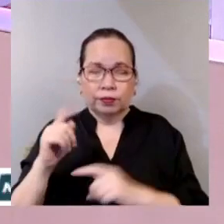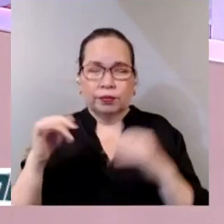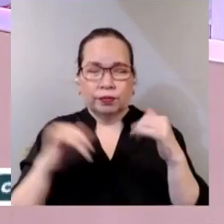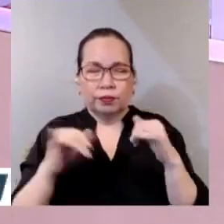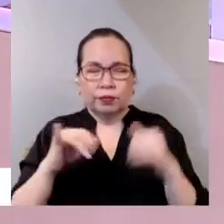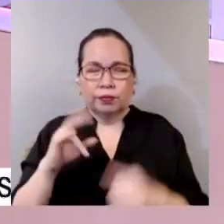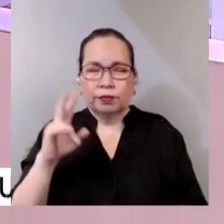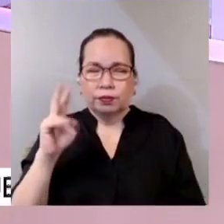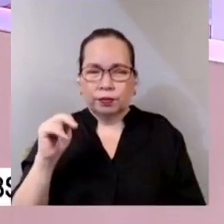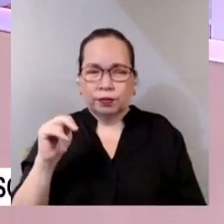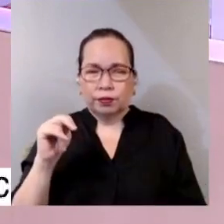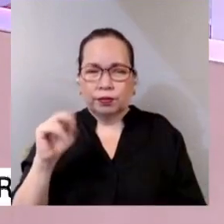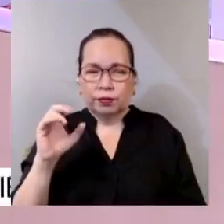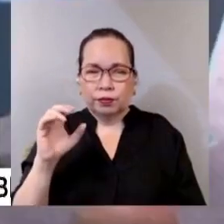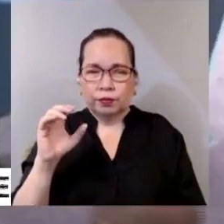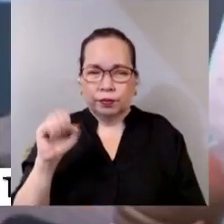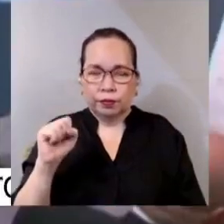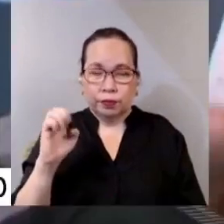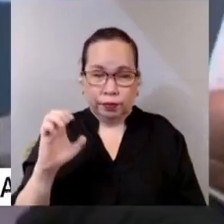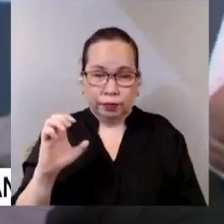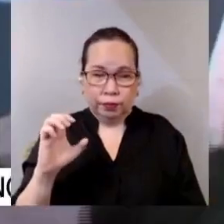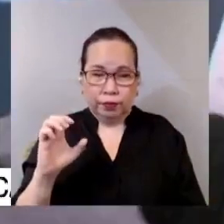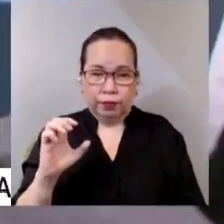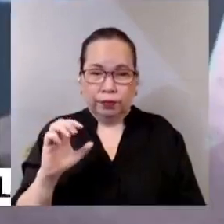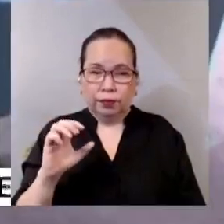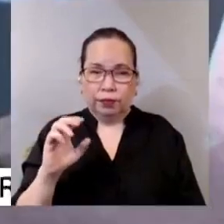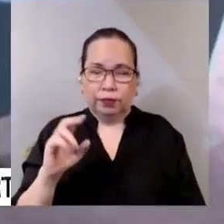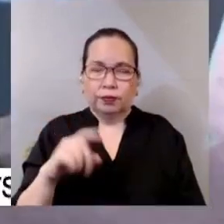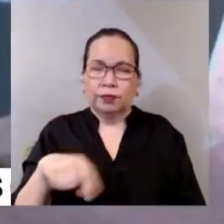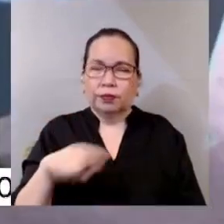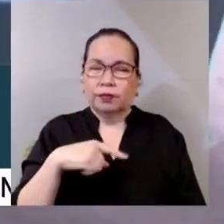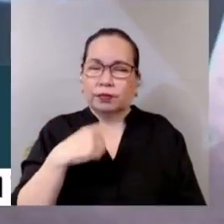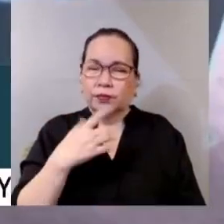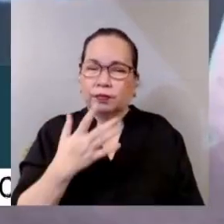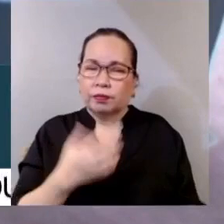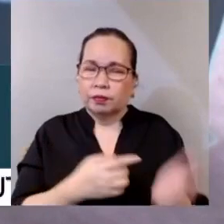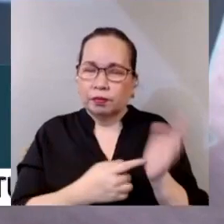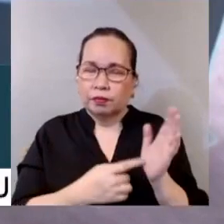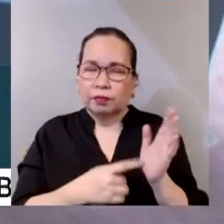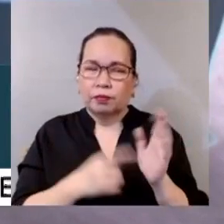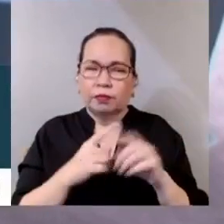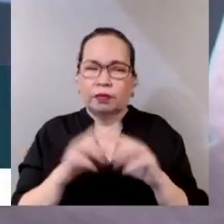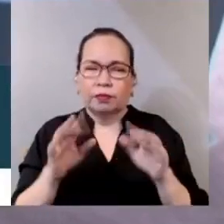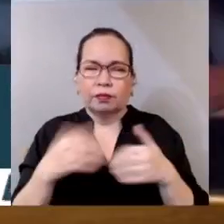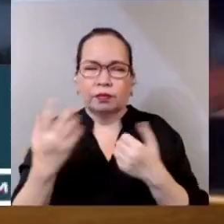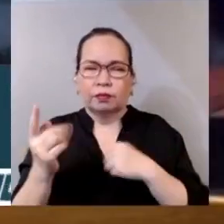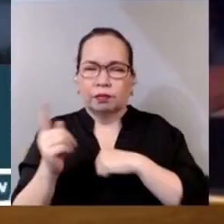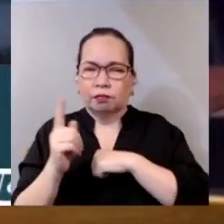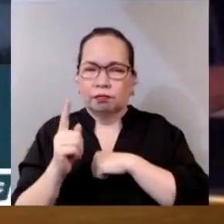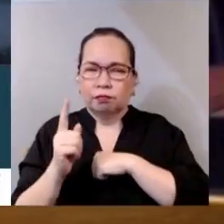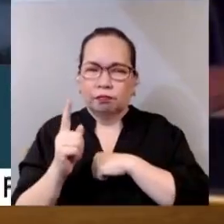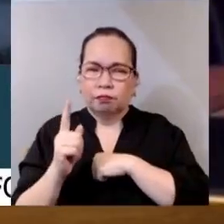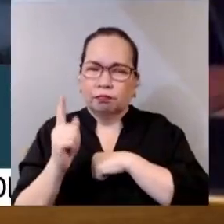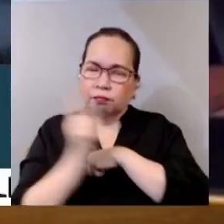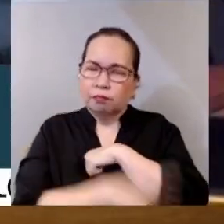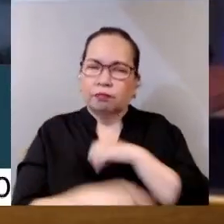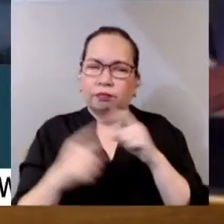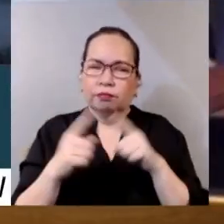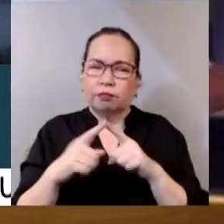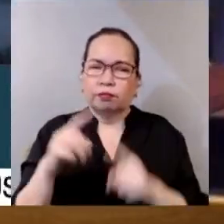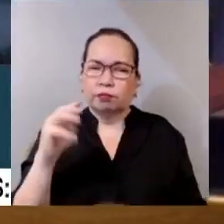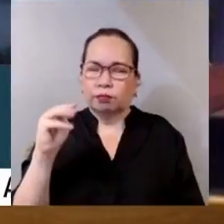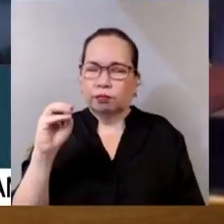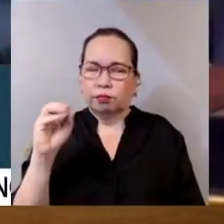Security Council, and there he justified arming Kyiv and imposing sanctions on Moscow over its war in Ukraine. It was